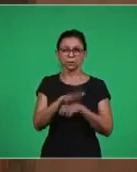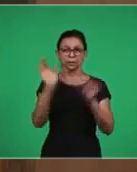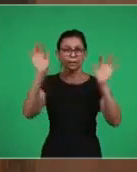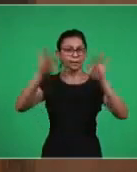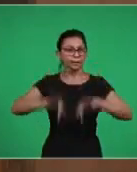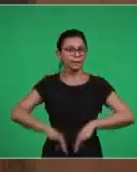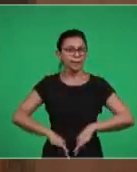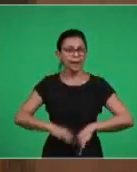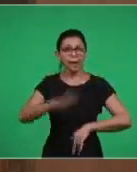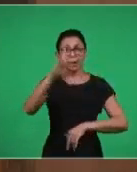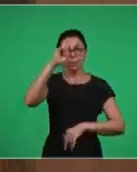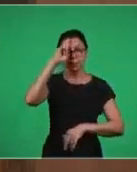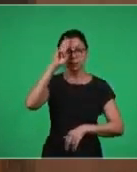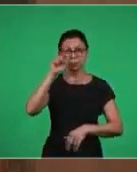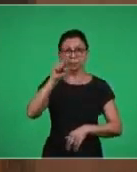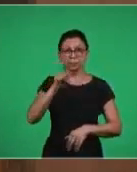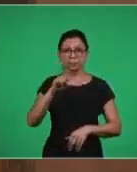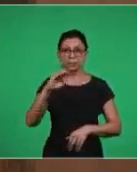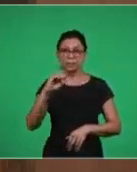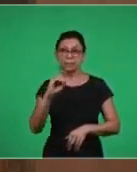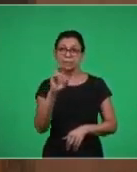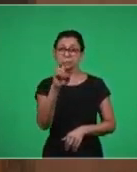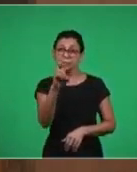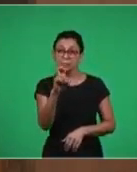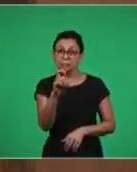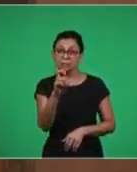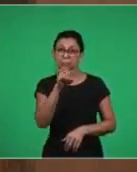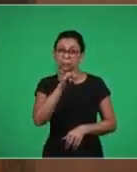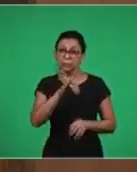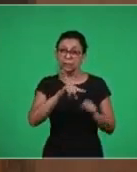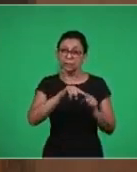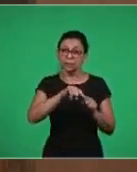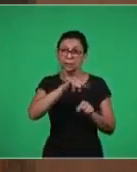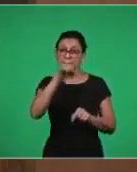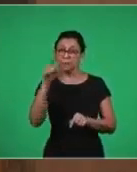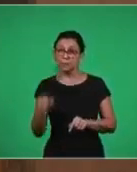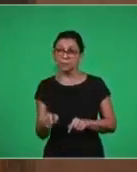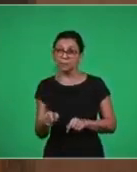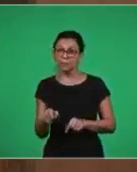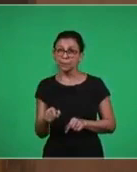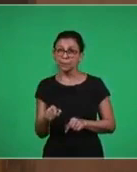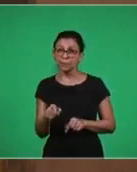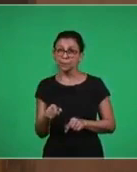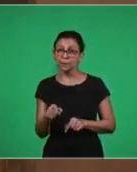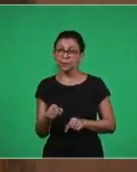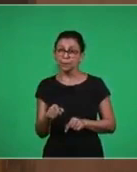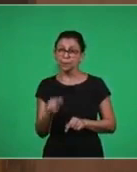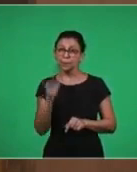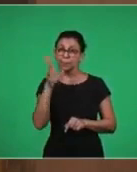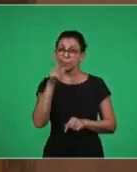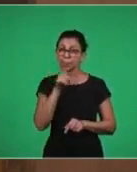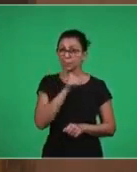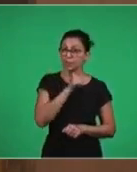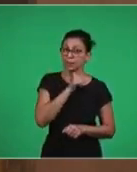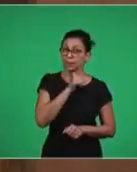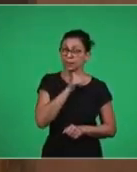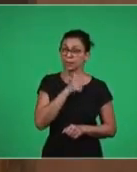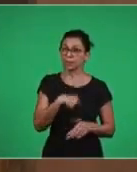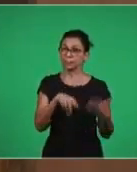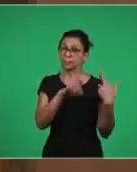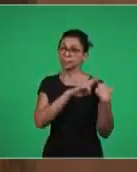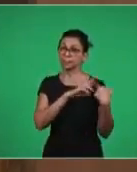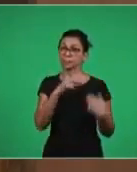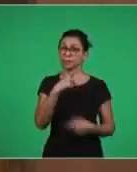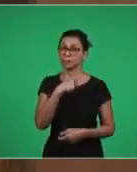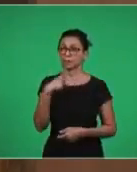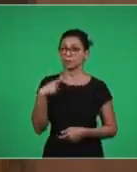12:05, it's over. Cannot go beyond this, but if it goes beyond this, then the problem is of the pastor or of